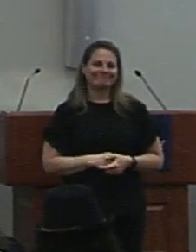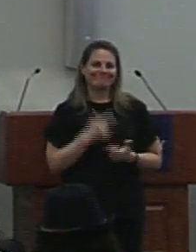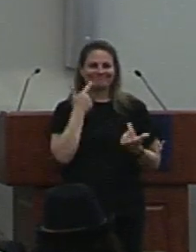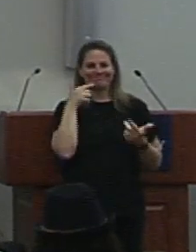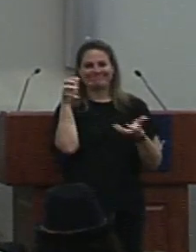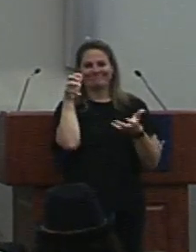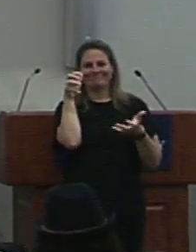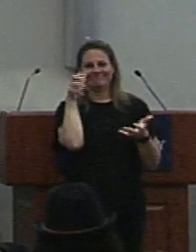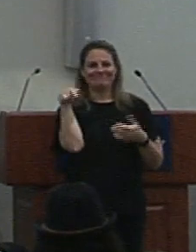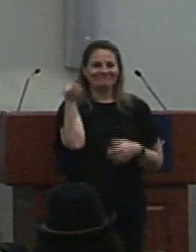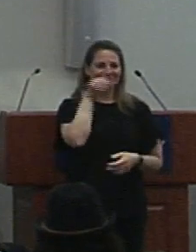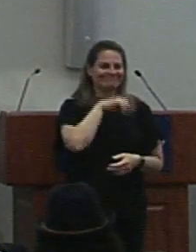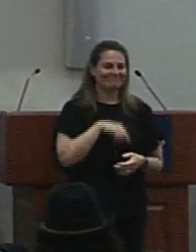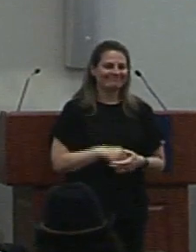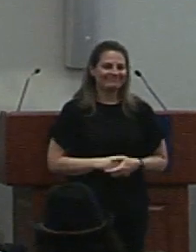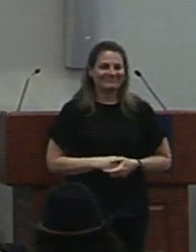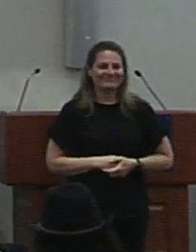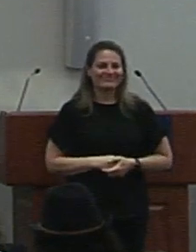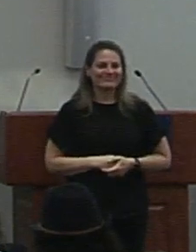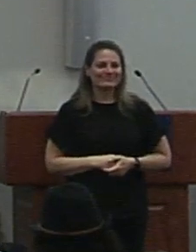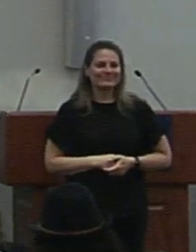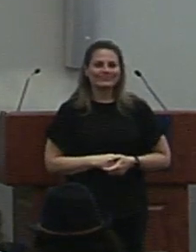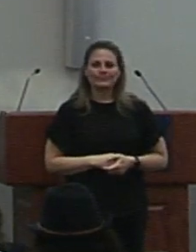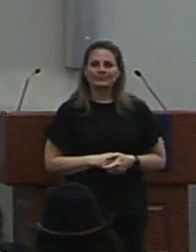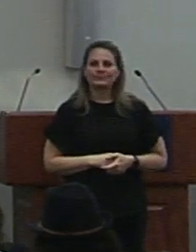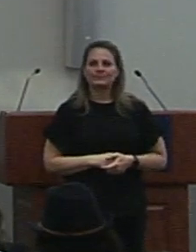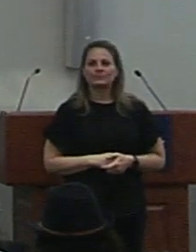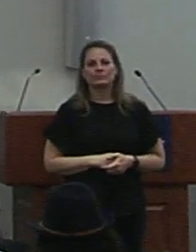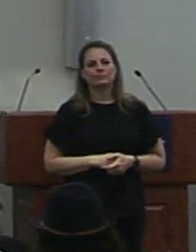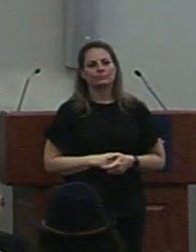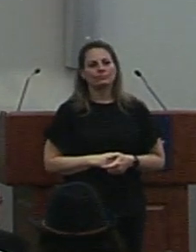Next. So, can you hear me okay?